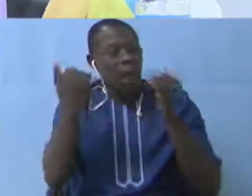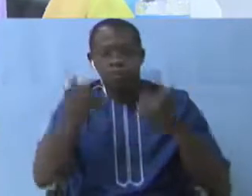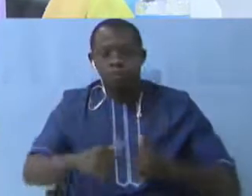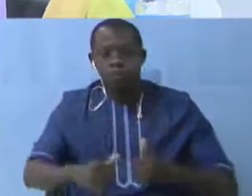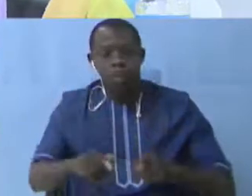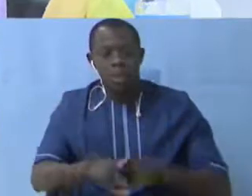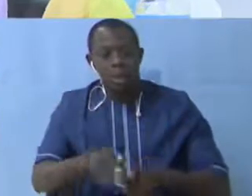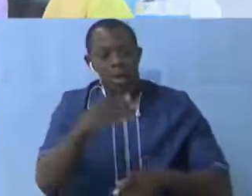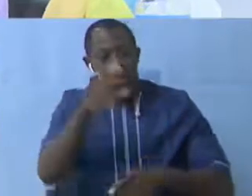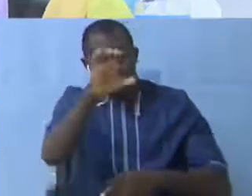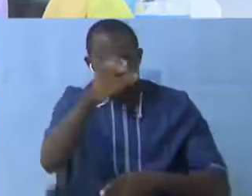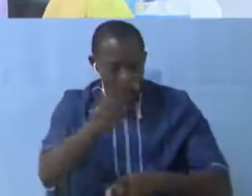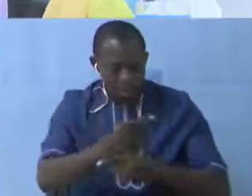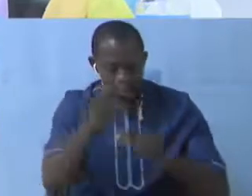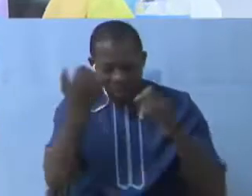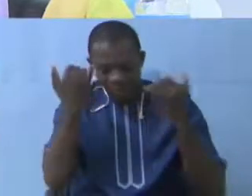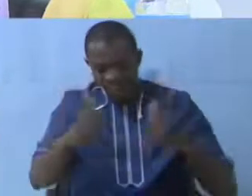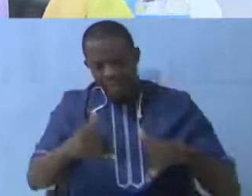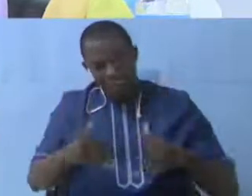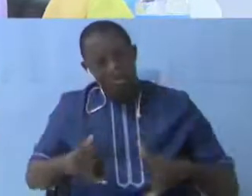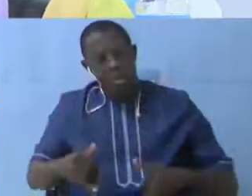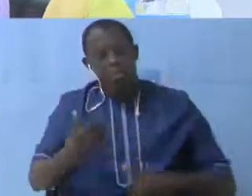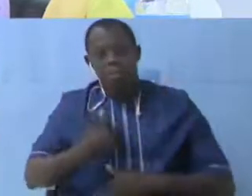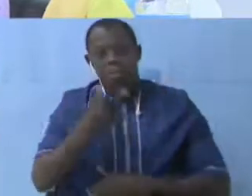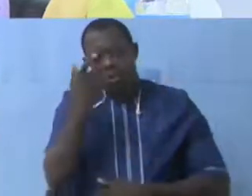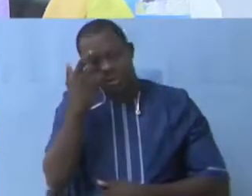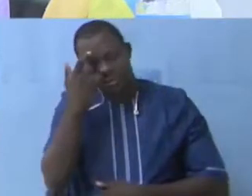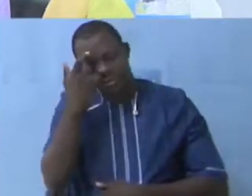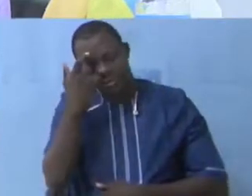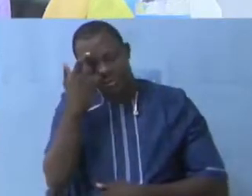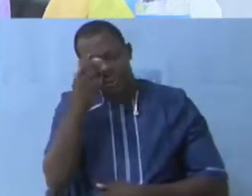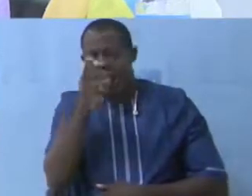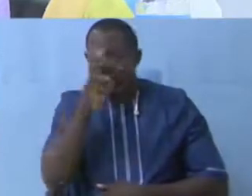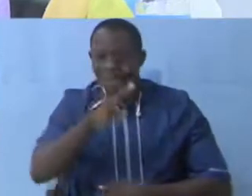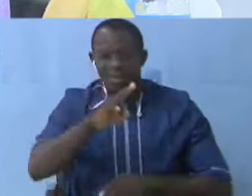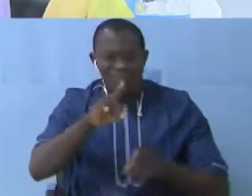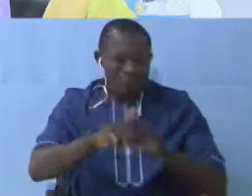think people started really to consider the different options.